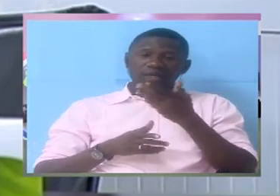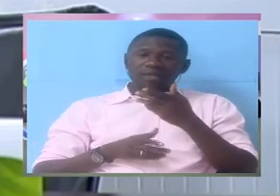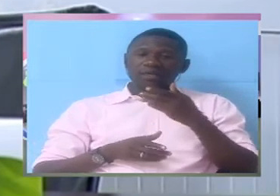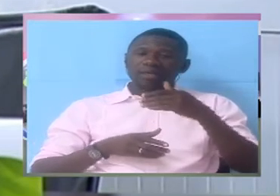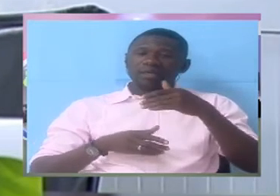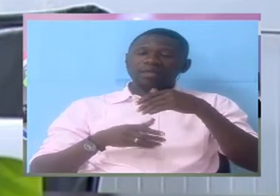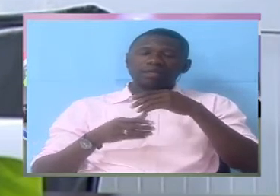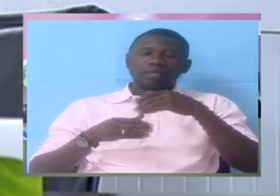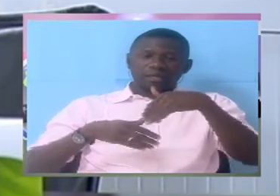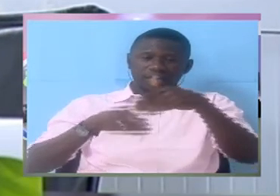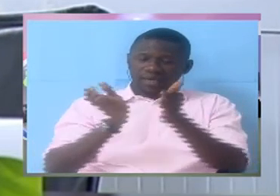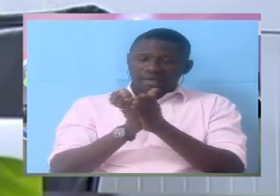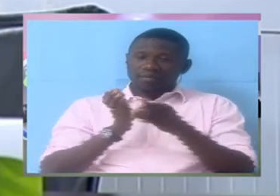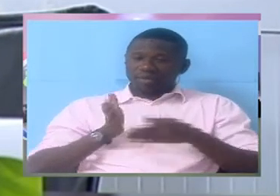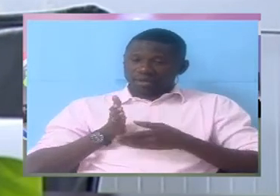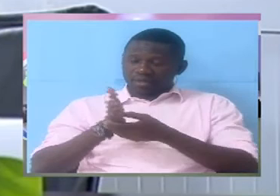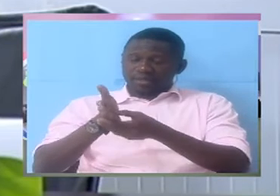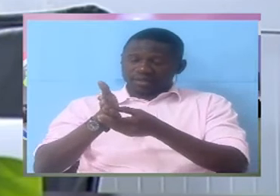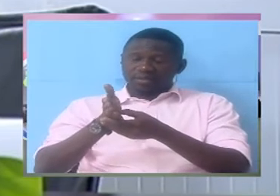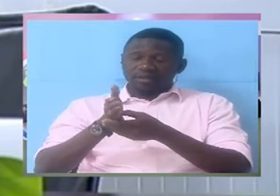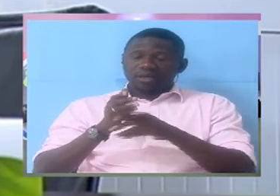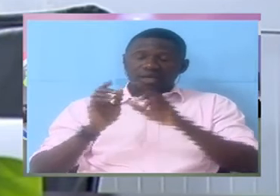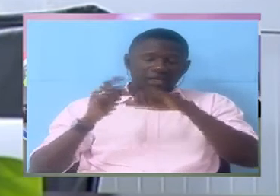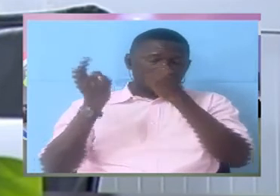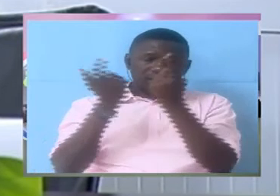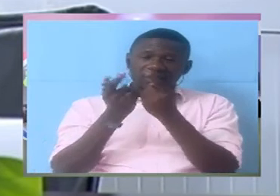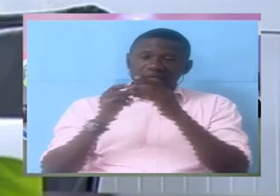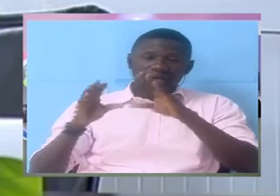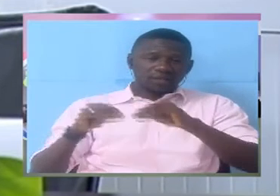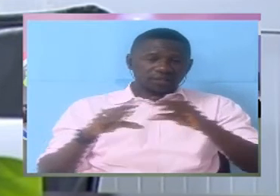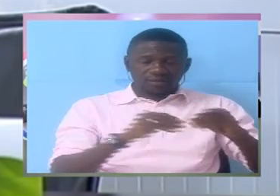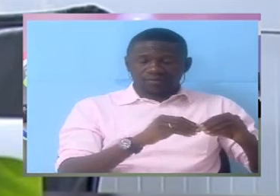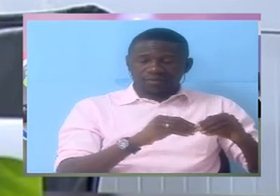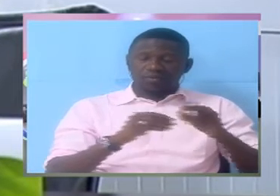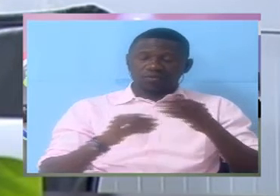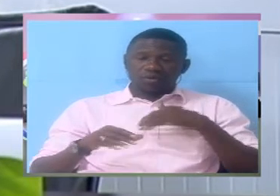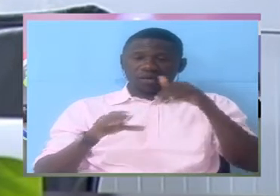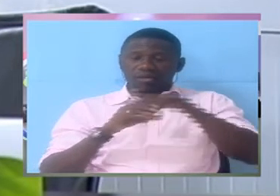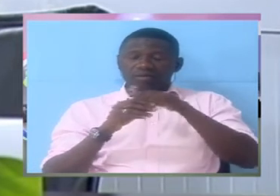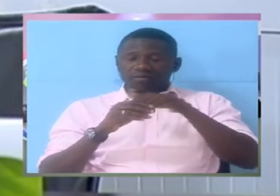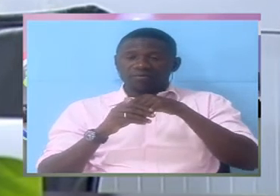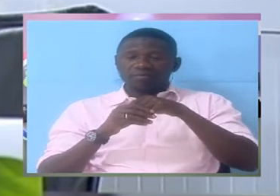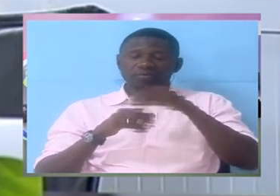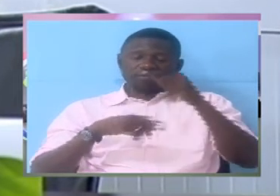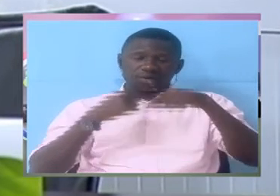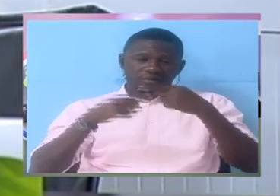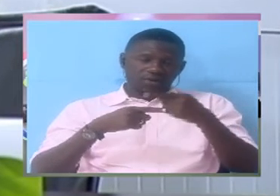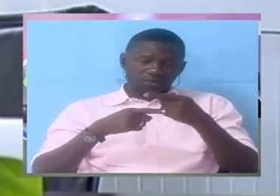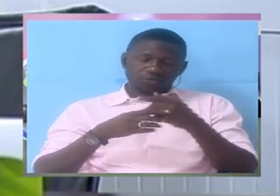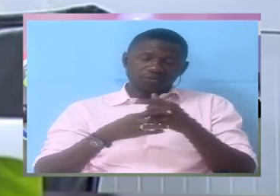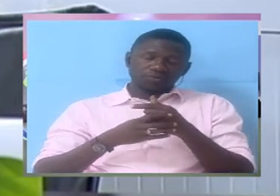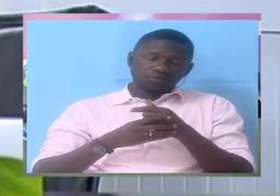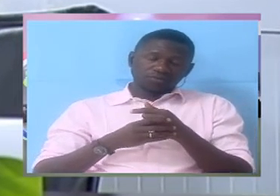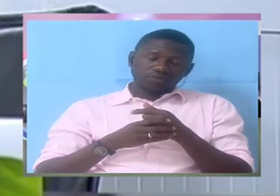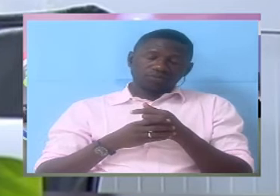council. Ngabunda wo bunda nyaton kaya. Whatever activity we are involved in. Mbe kuo kundi